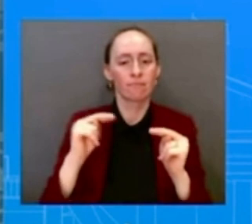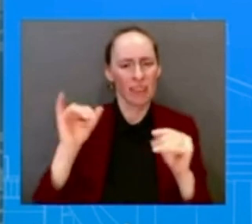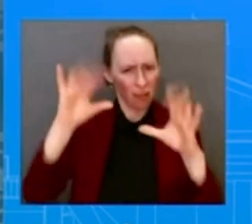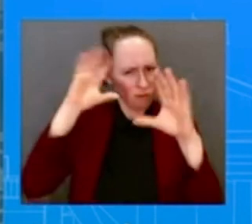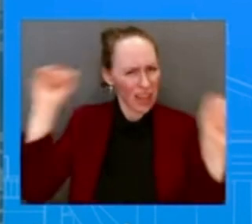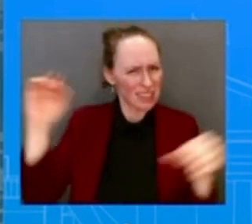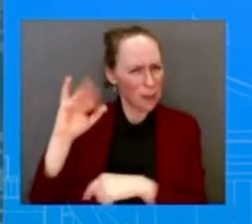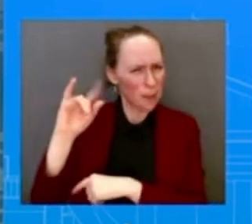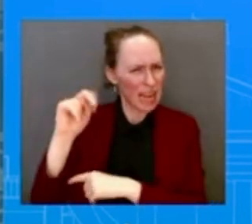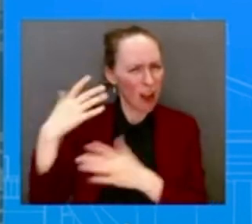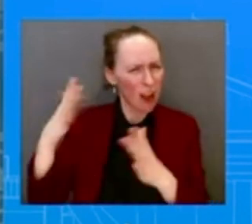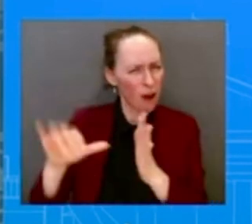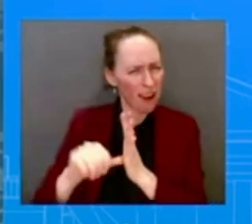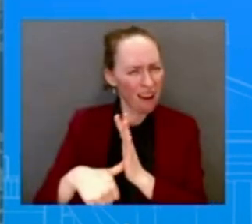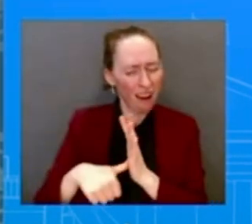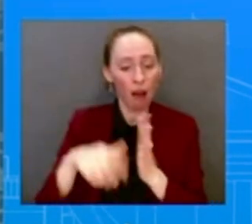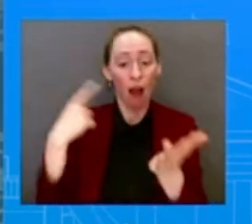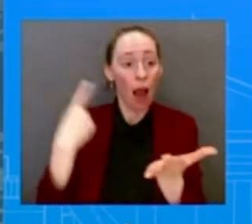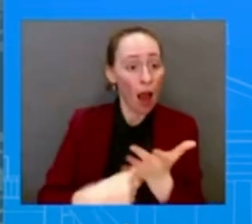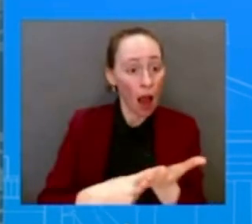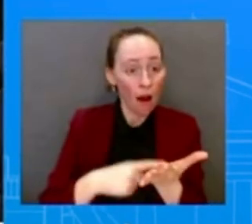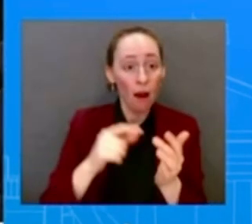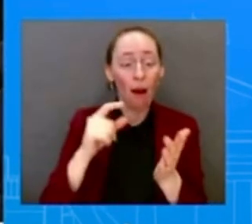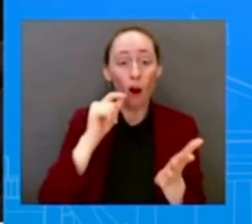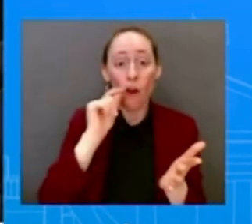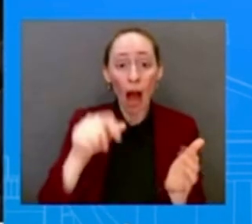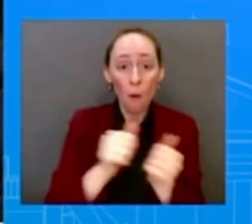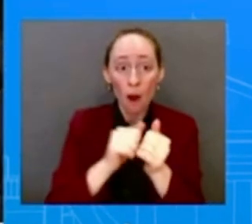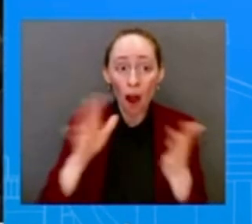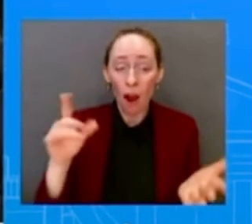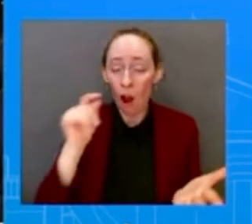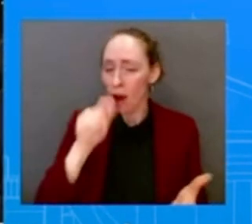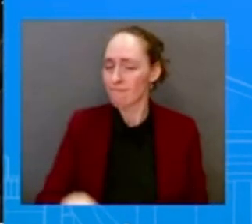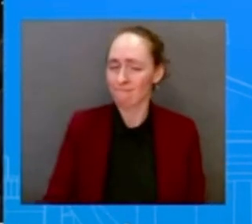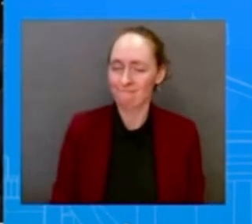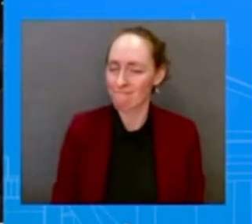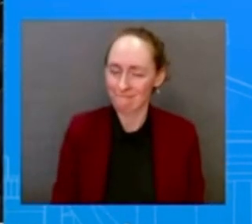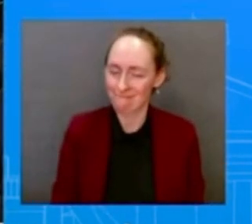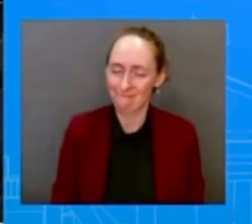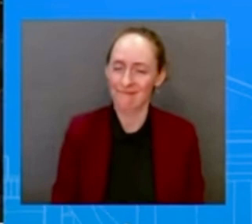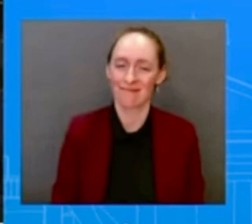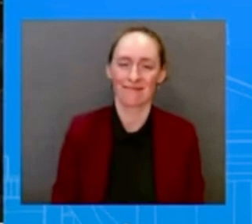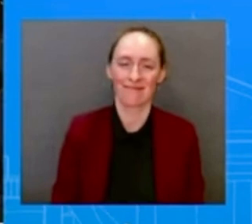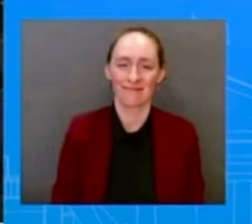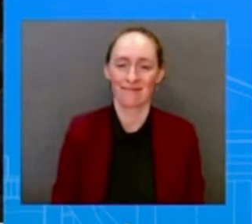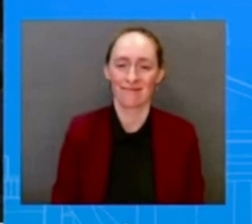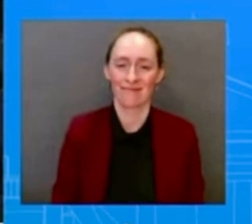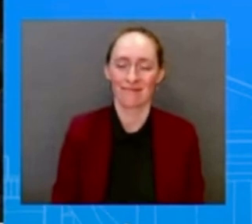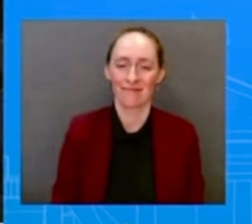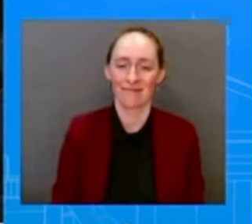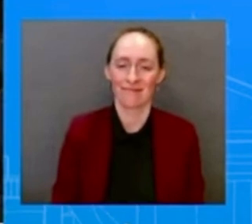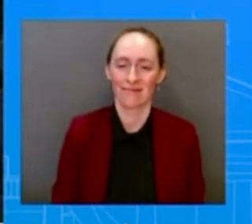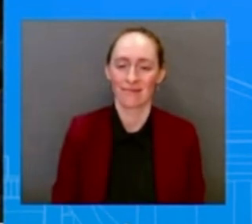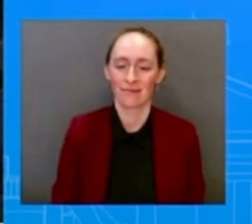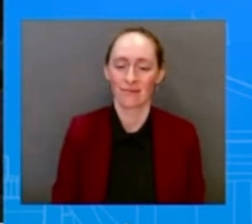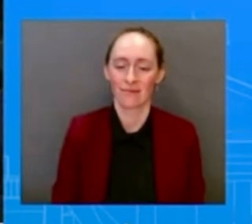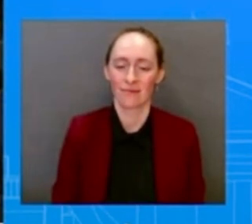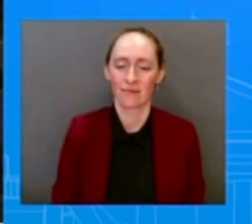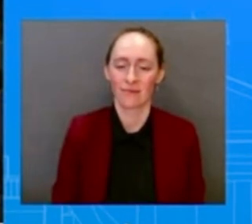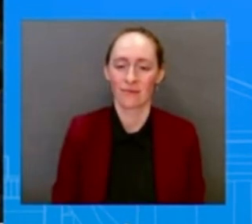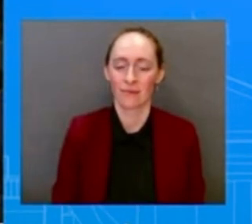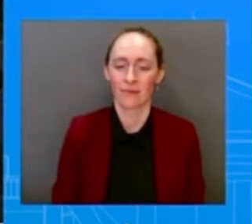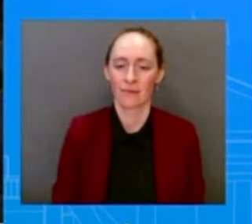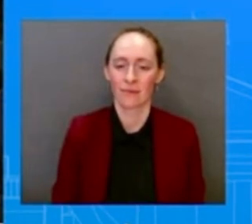to Poland, can we expect the president to make any kind of formal announcement as it pertains to maybe additional security